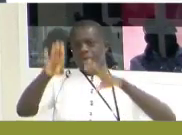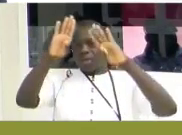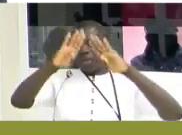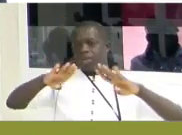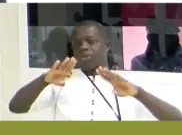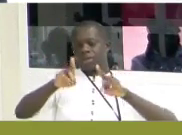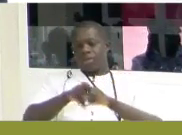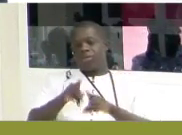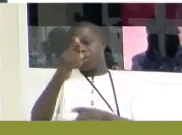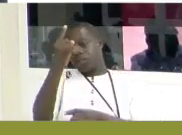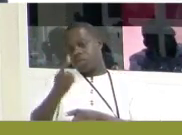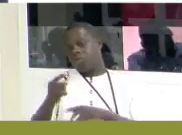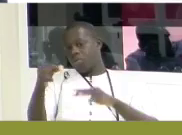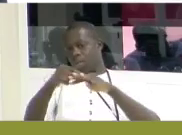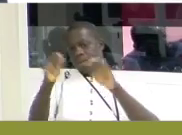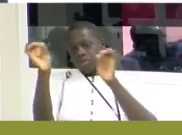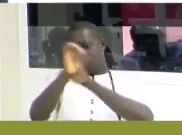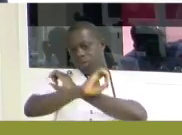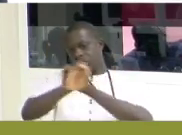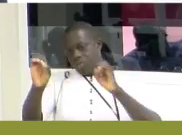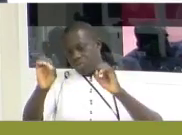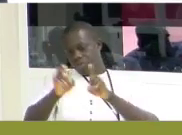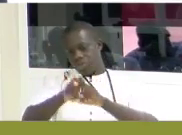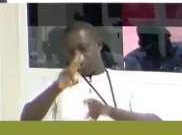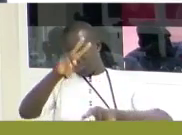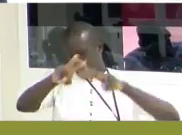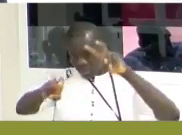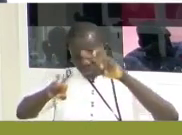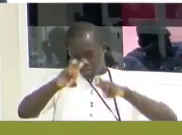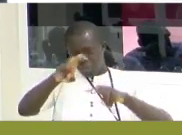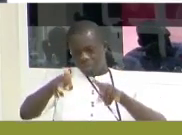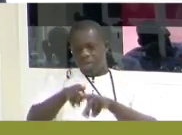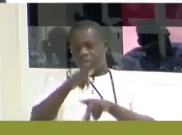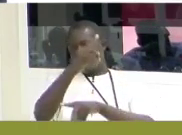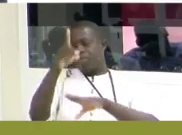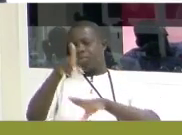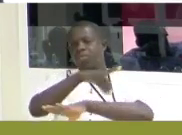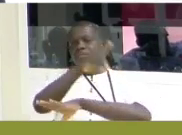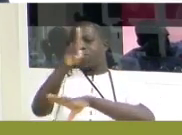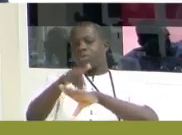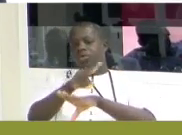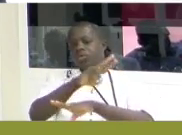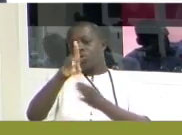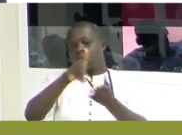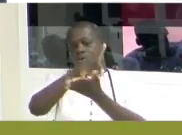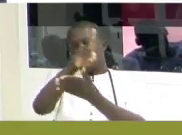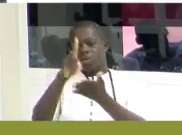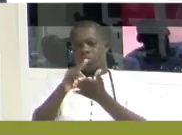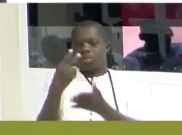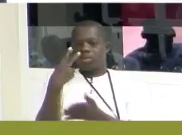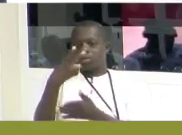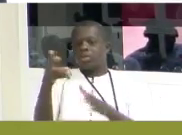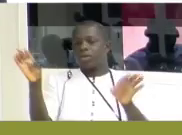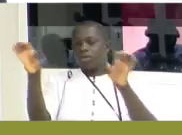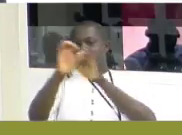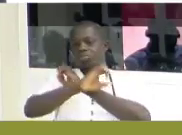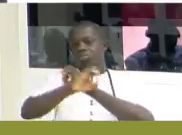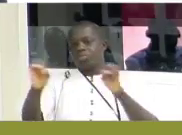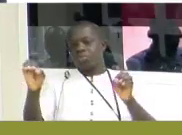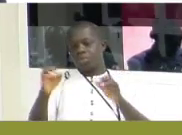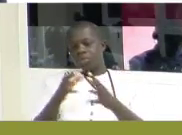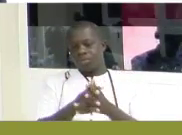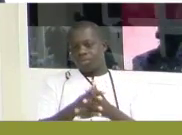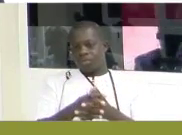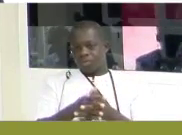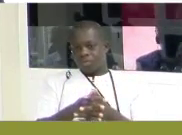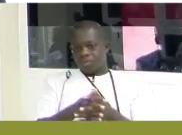married. So they searched everywhere. There was no document search ever found. We went back to the NIA. When we got to the